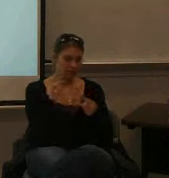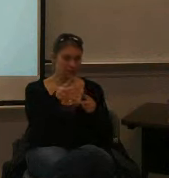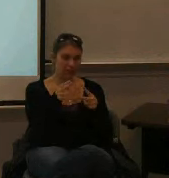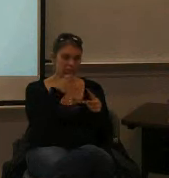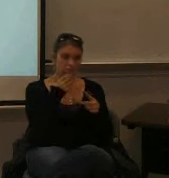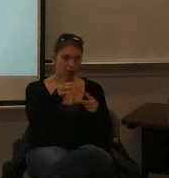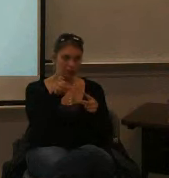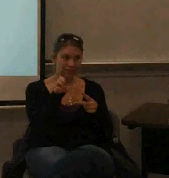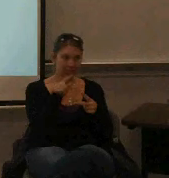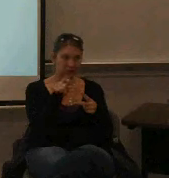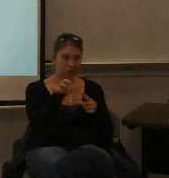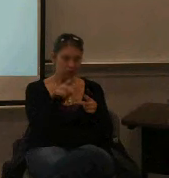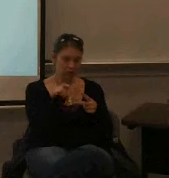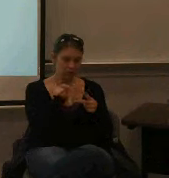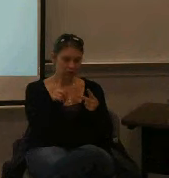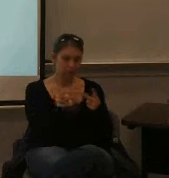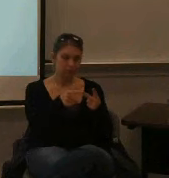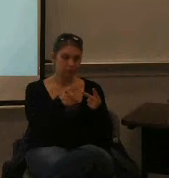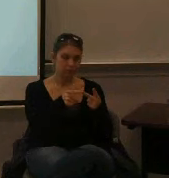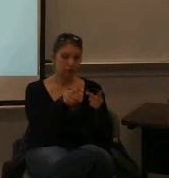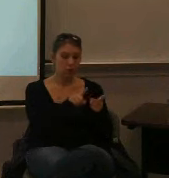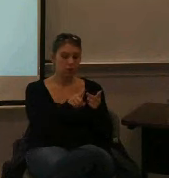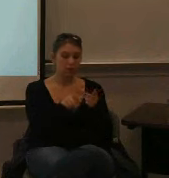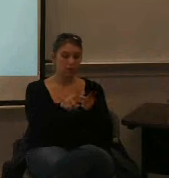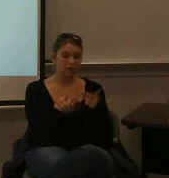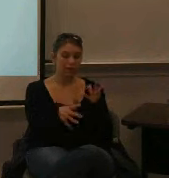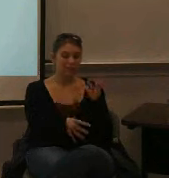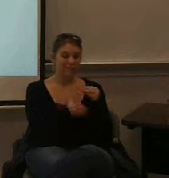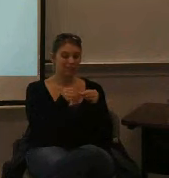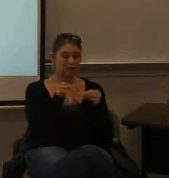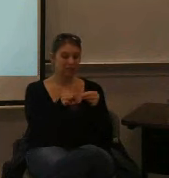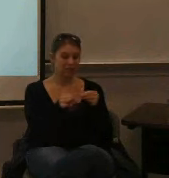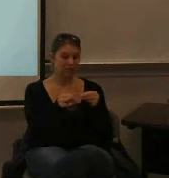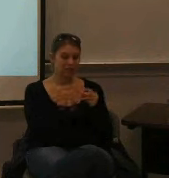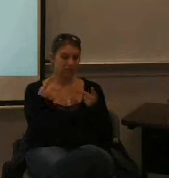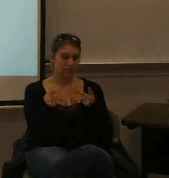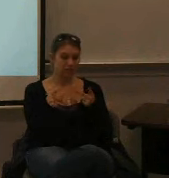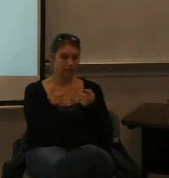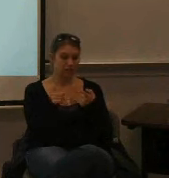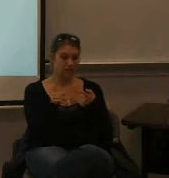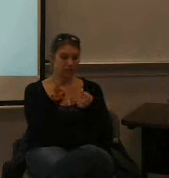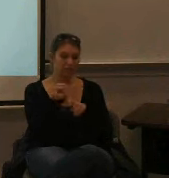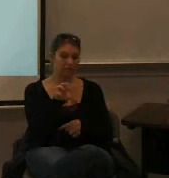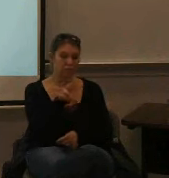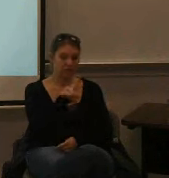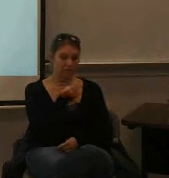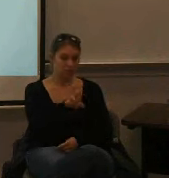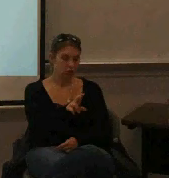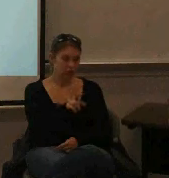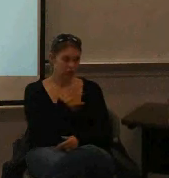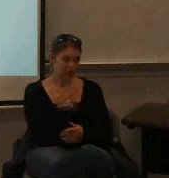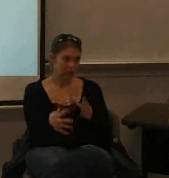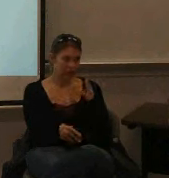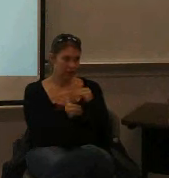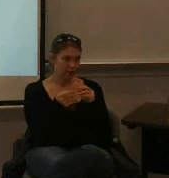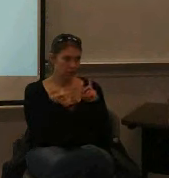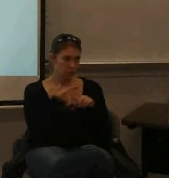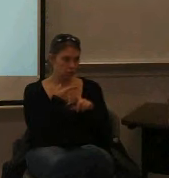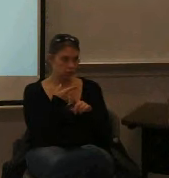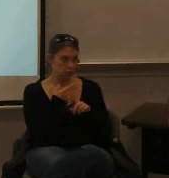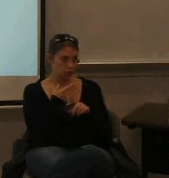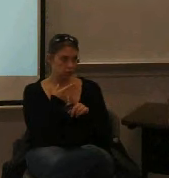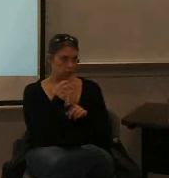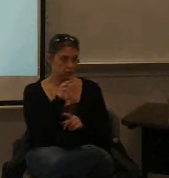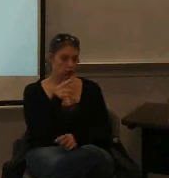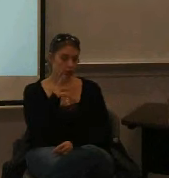good detergent, but also because of addition of phosphate fertilizer that's added to